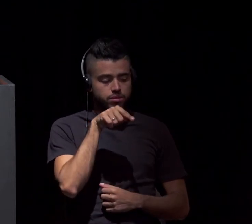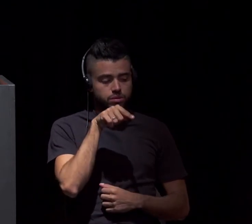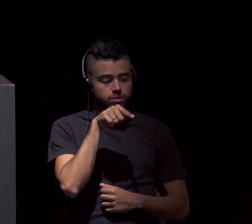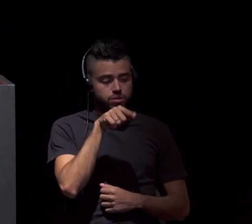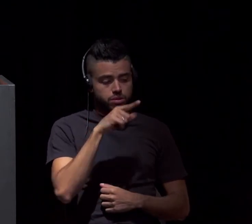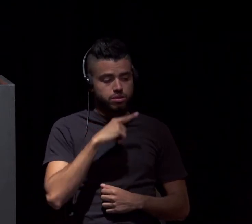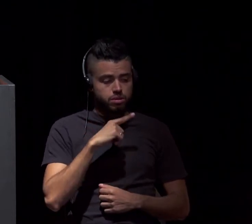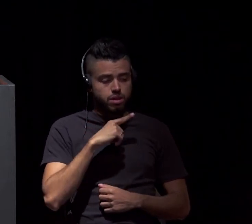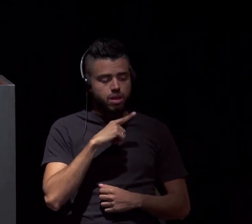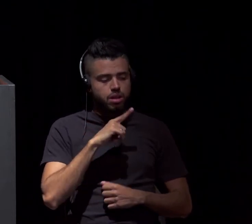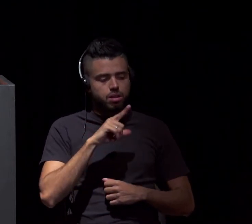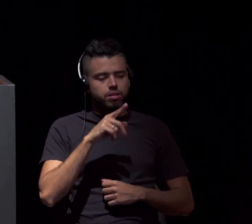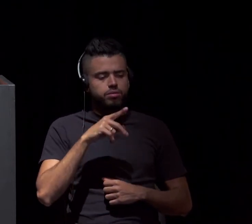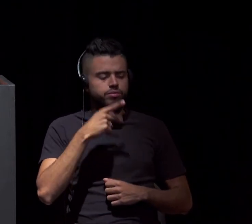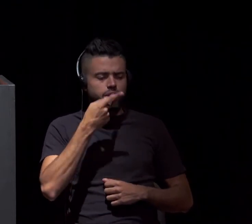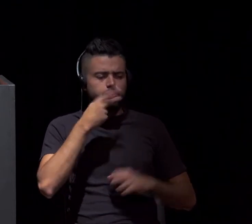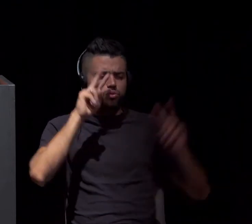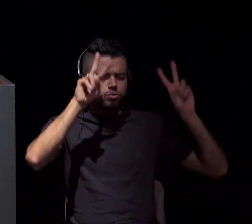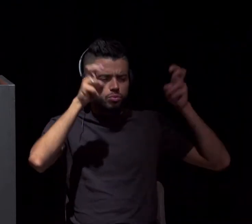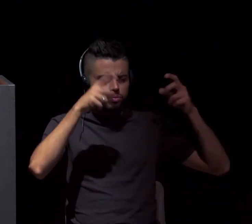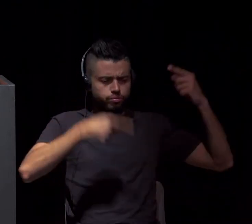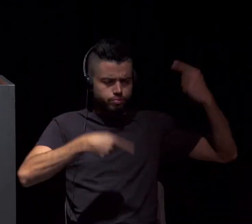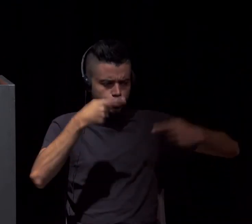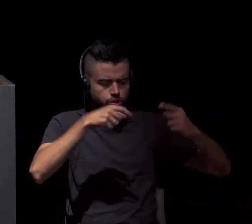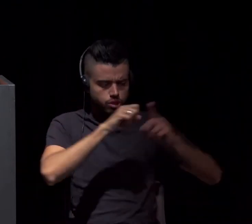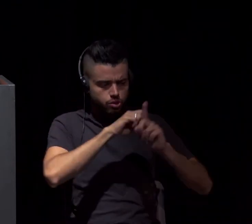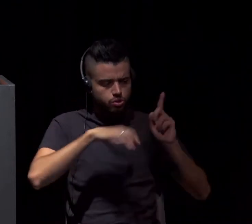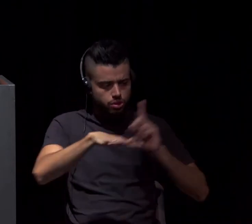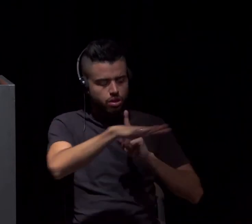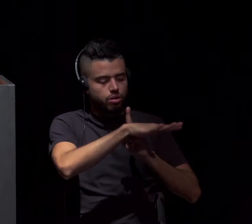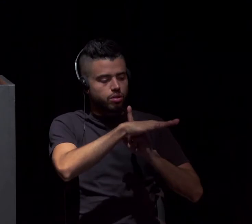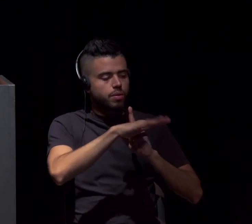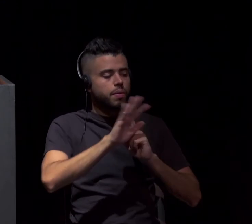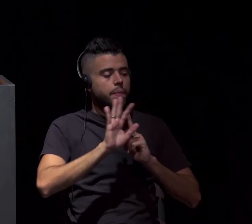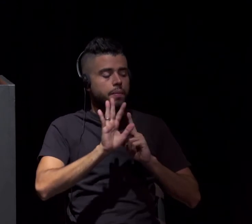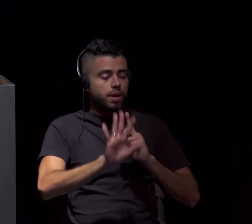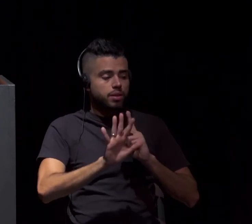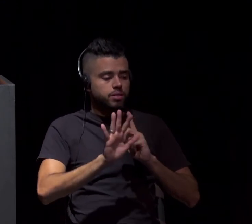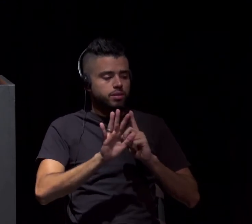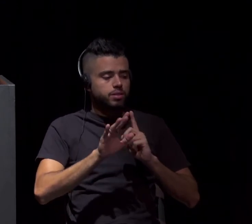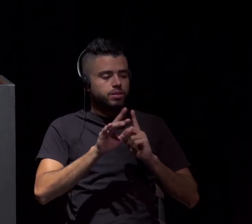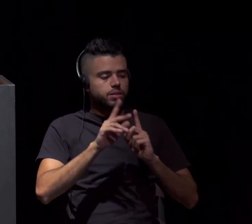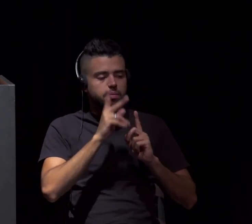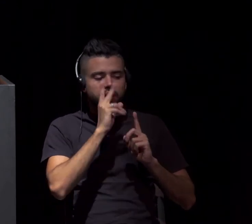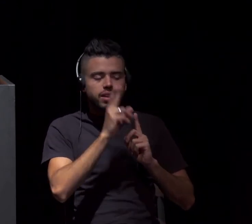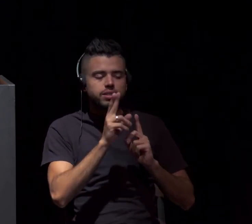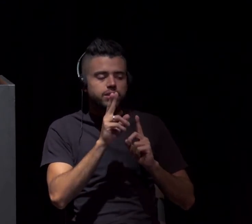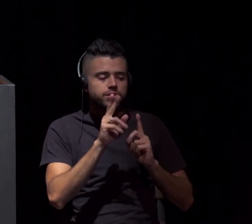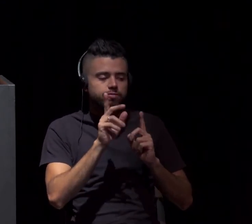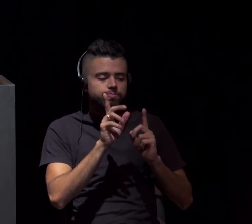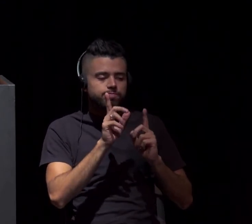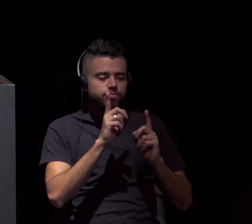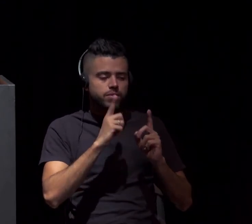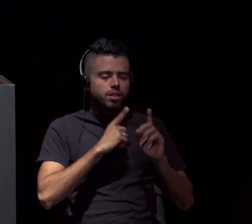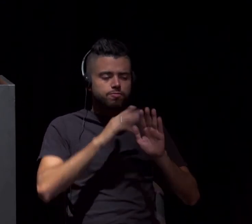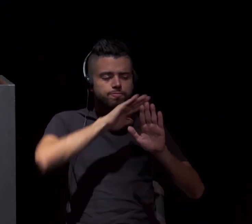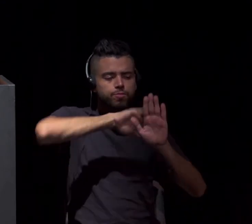of hidance, behind the spectacular dimension of many of the works.